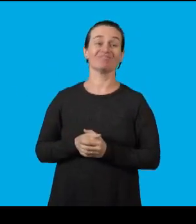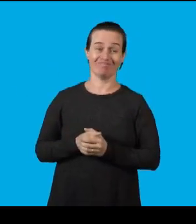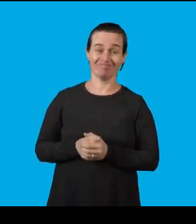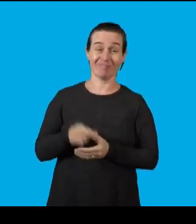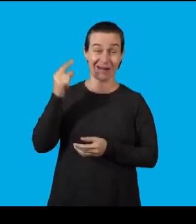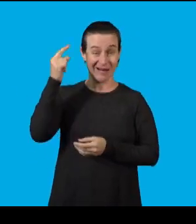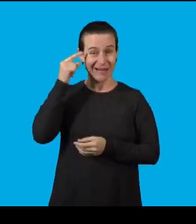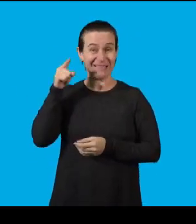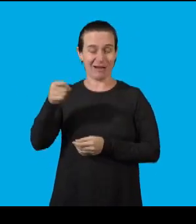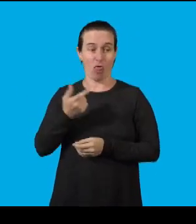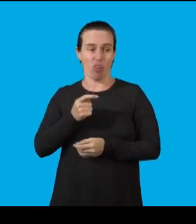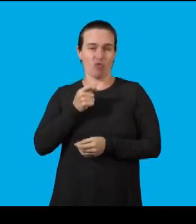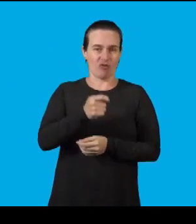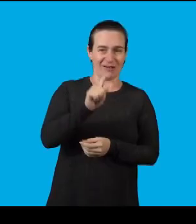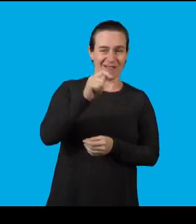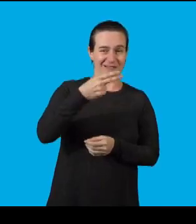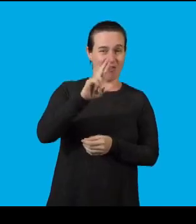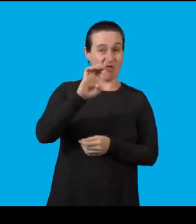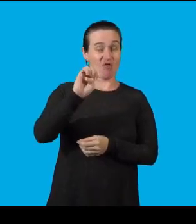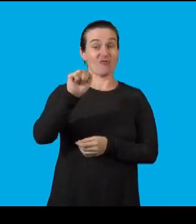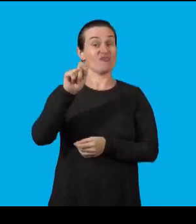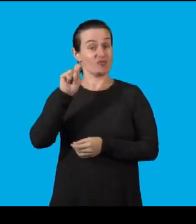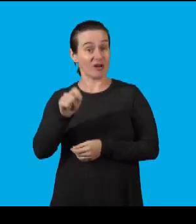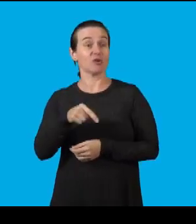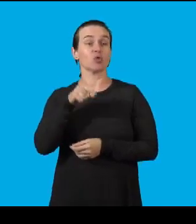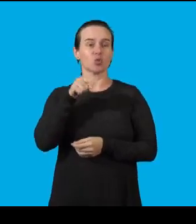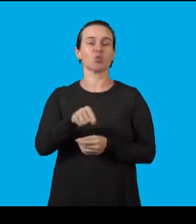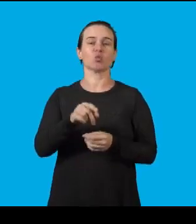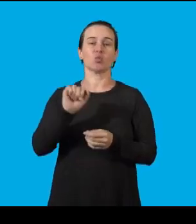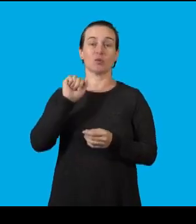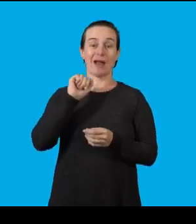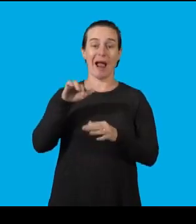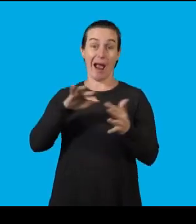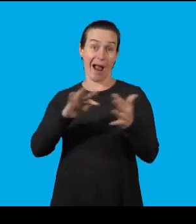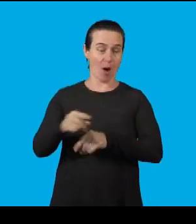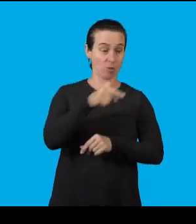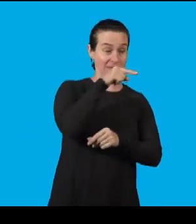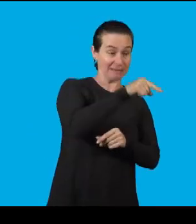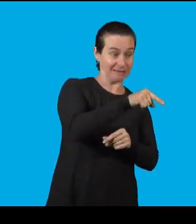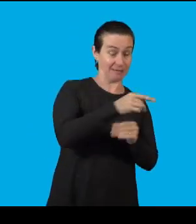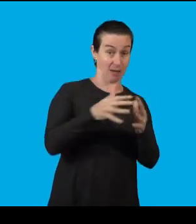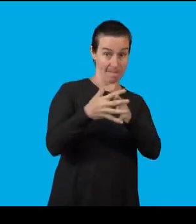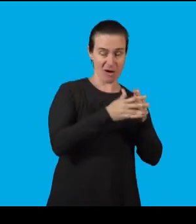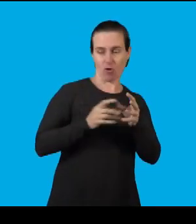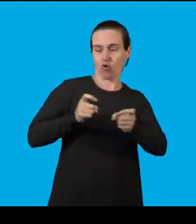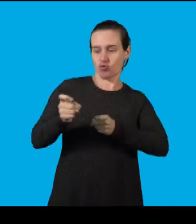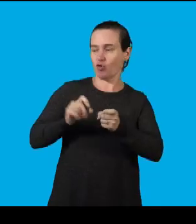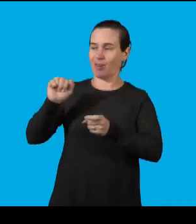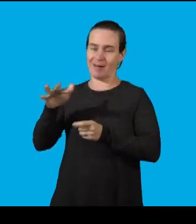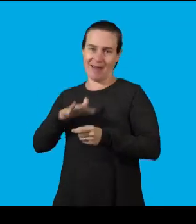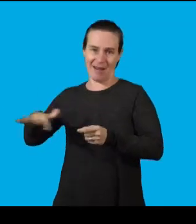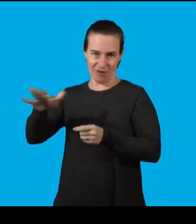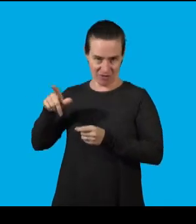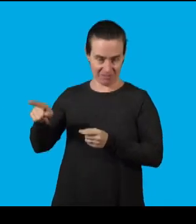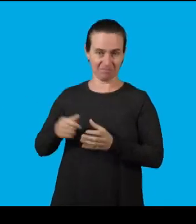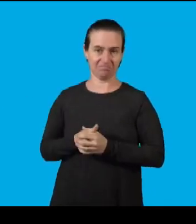a threat to their administration of its zone. Now,